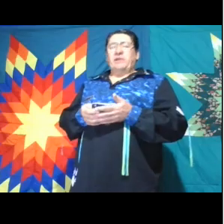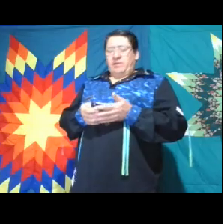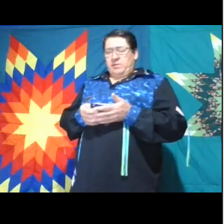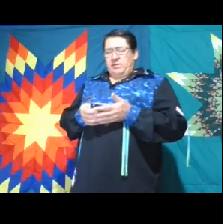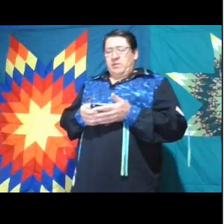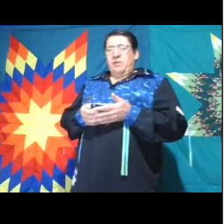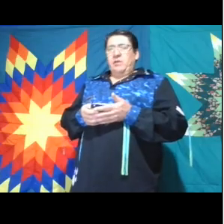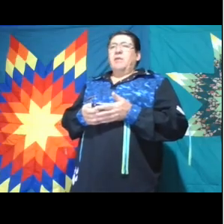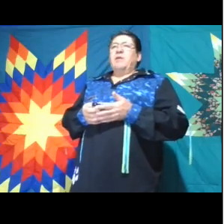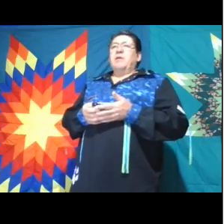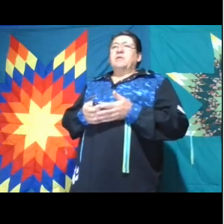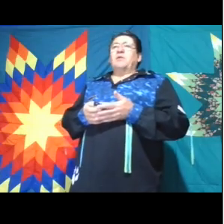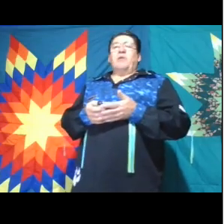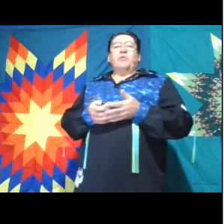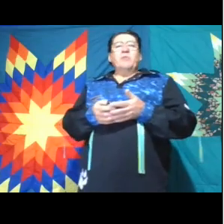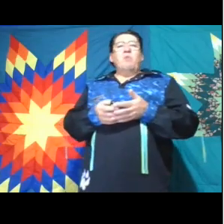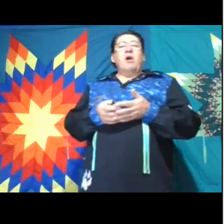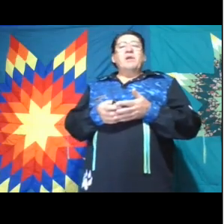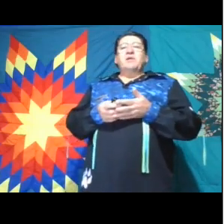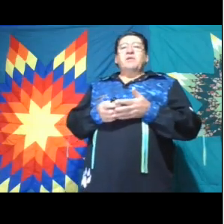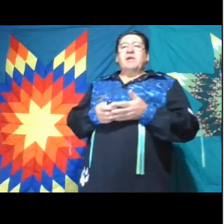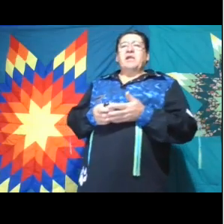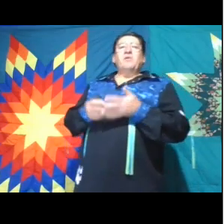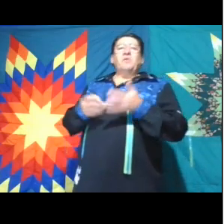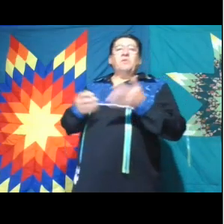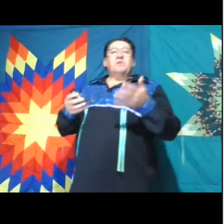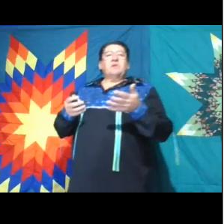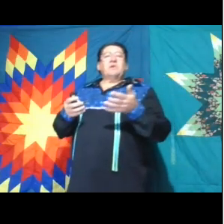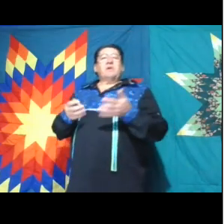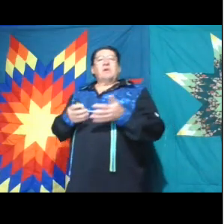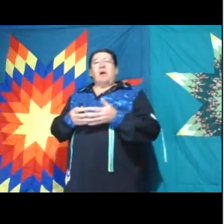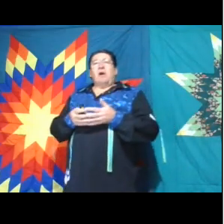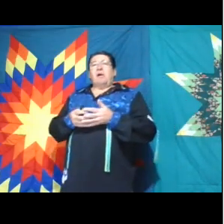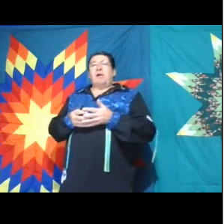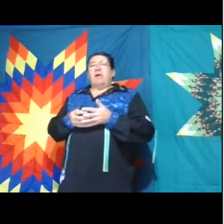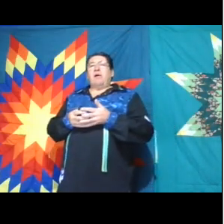aspect. So I would be monitoring those